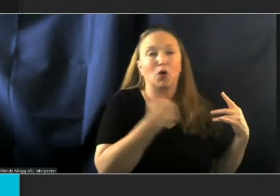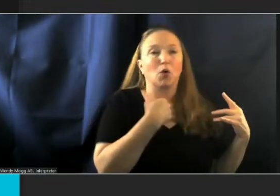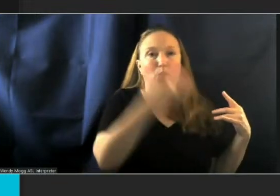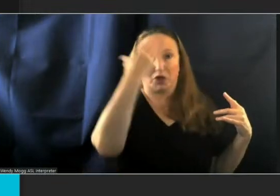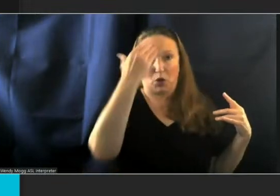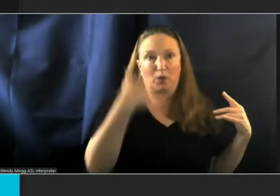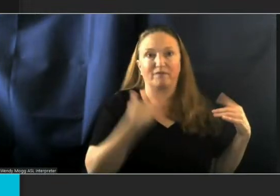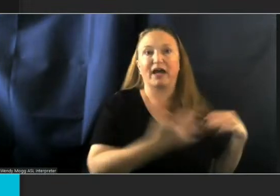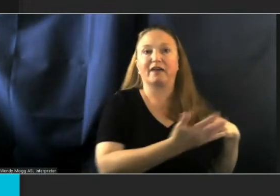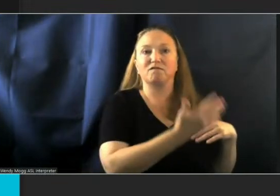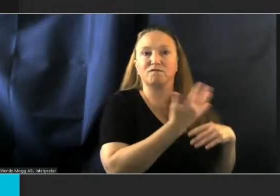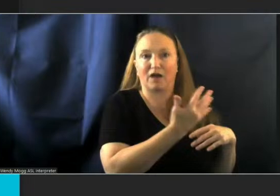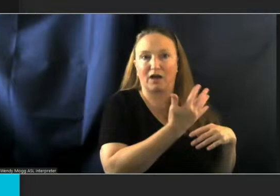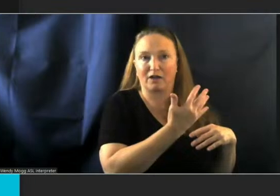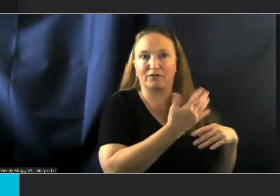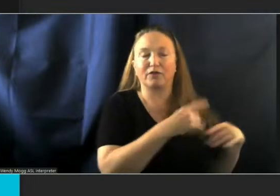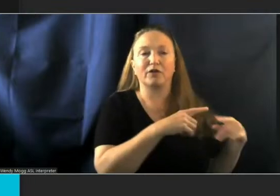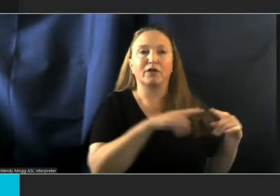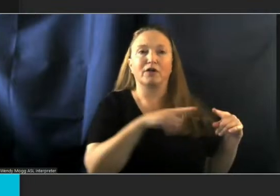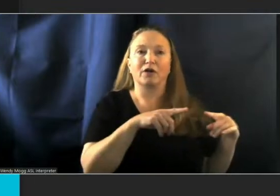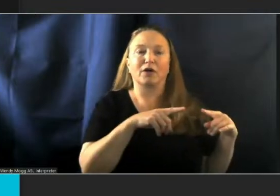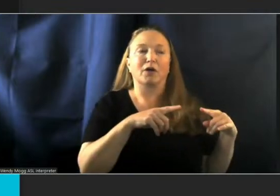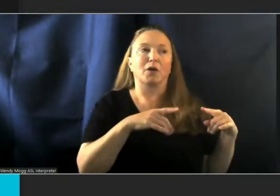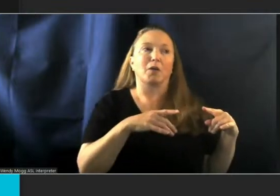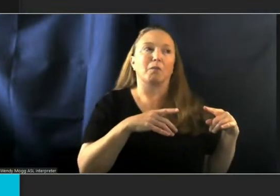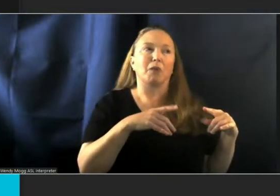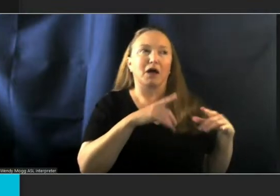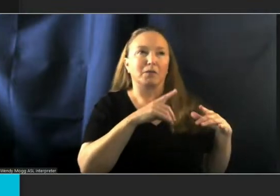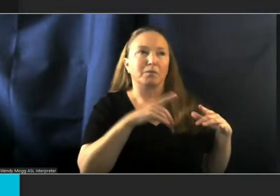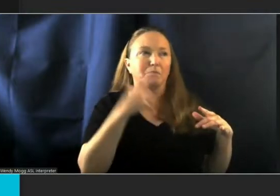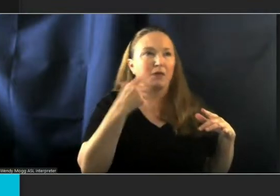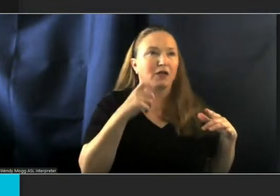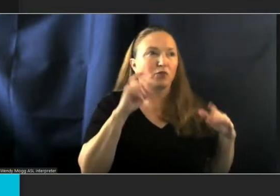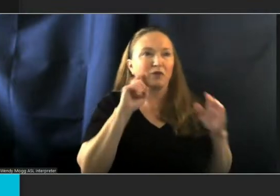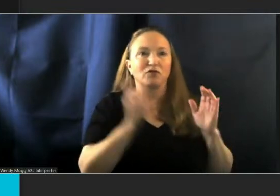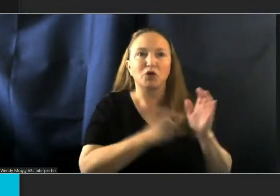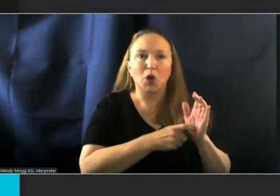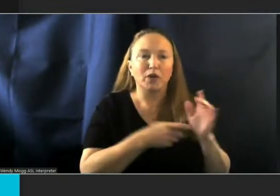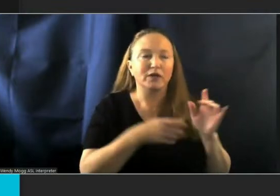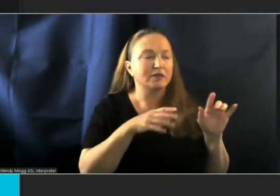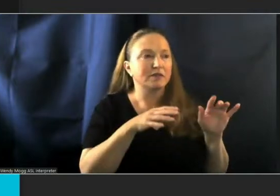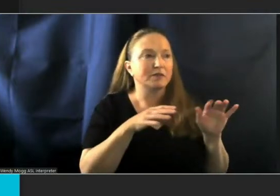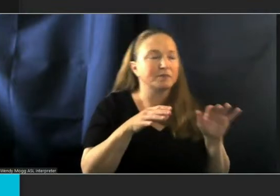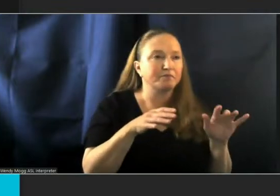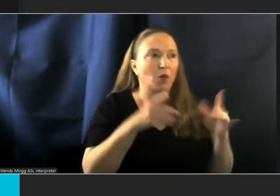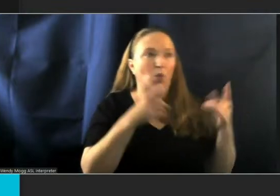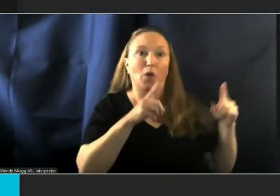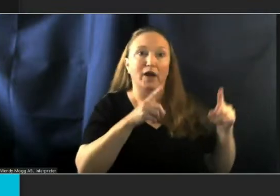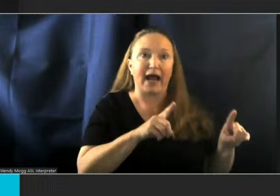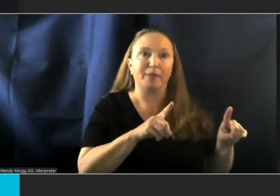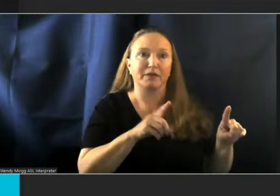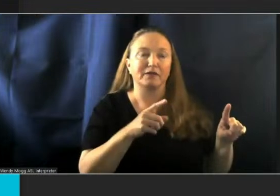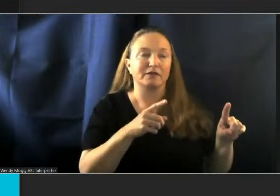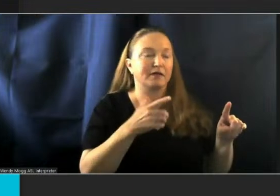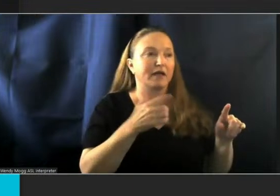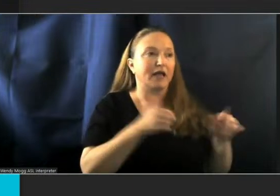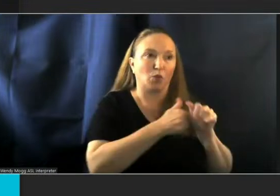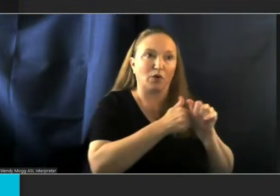It's certainly much more. But by the behavior that we're seeing, because we're tracking our data so closely, we're convinced that the Delta